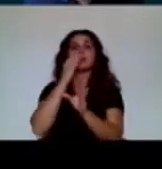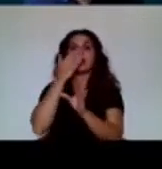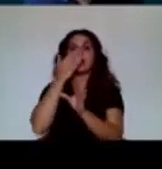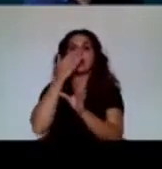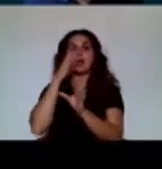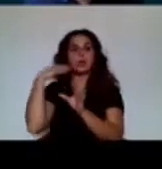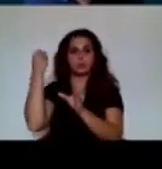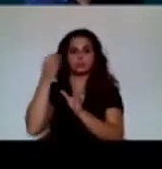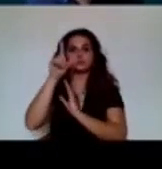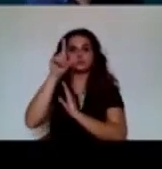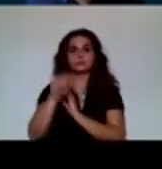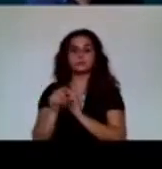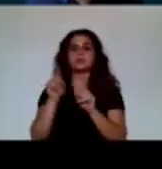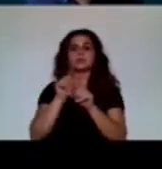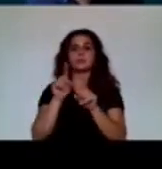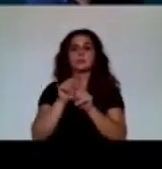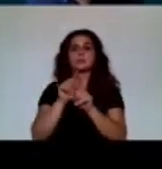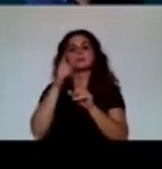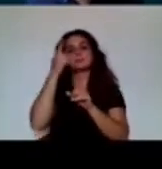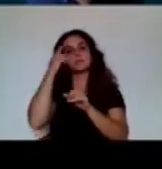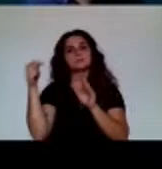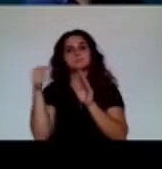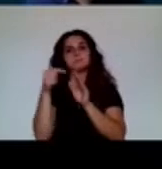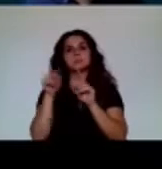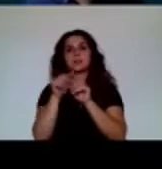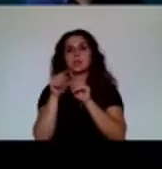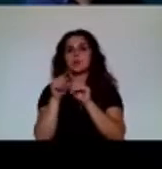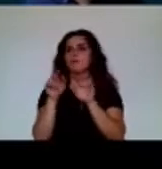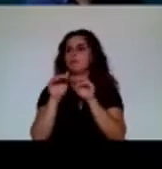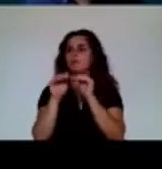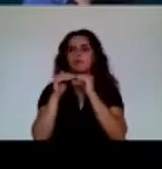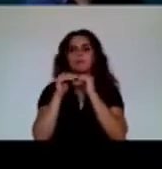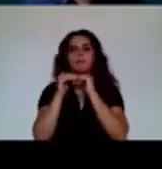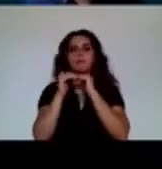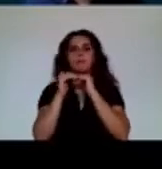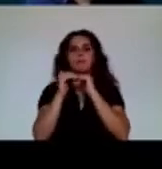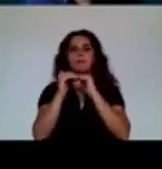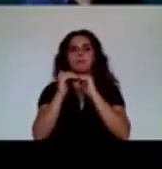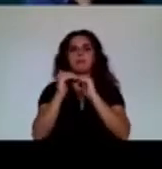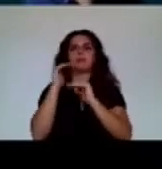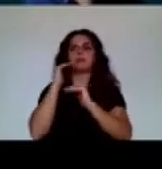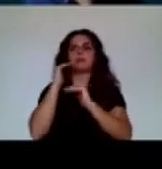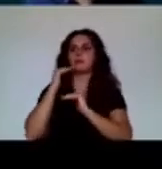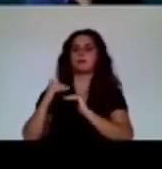implicit prejudice remains stable throughout age.